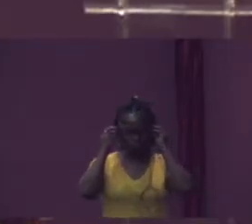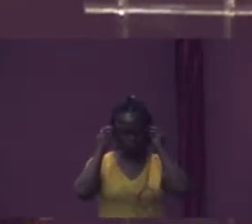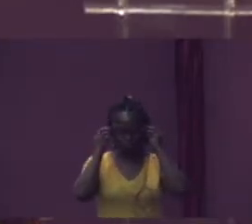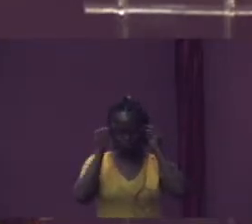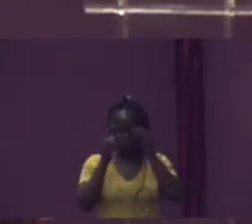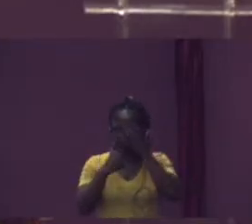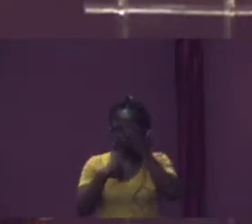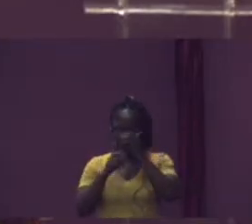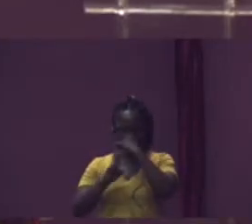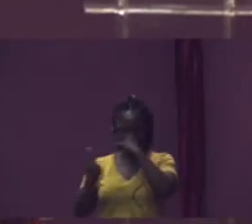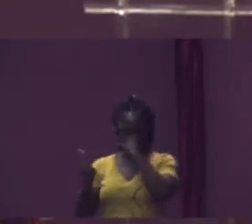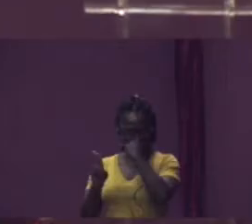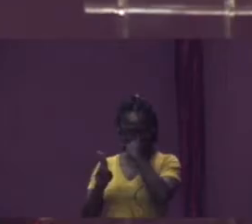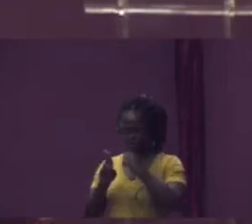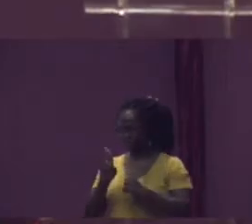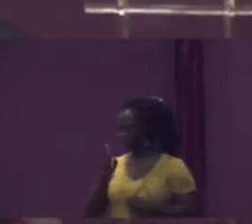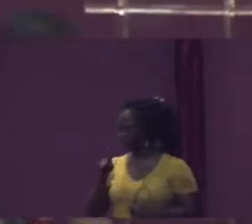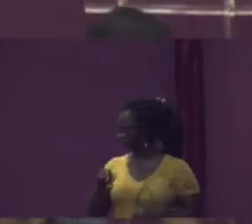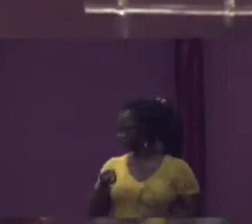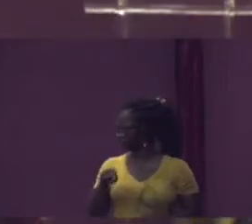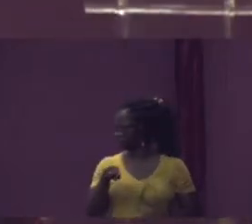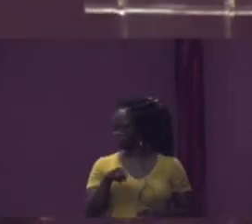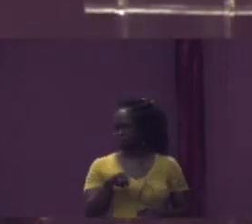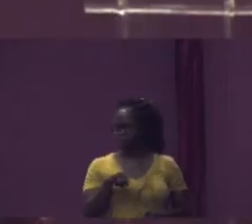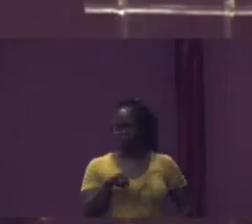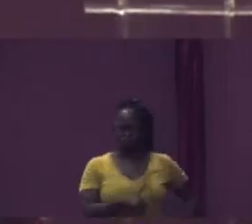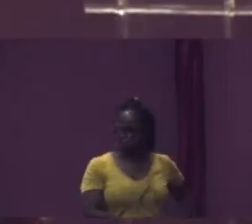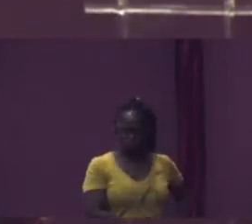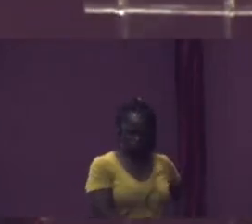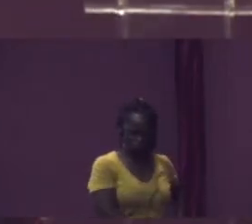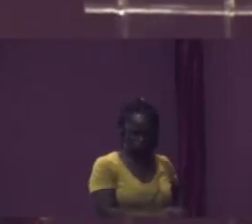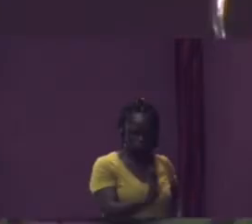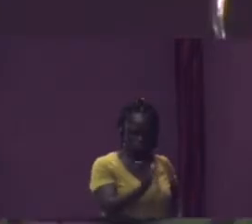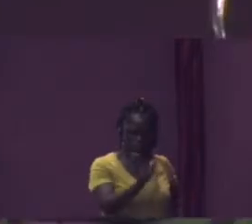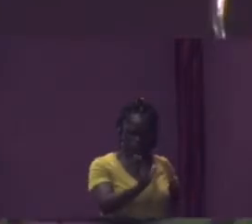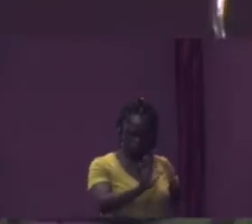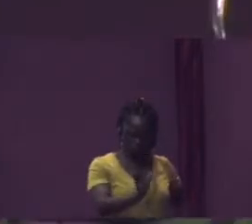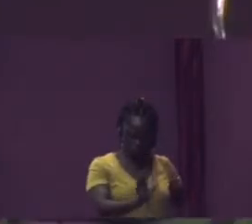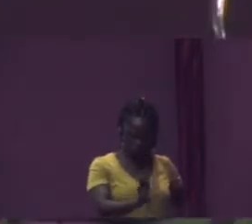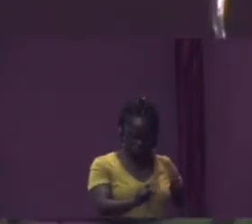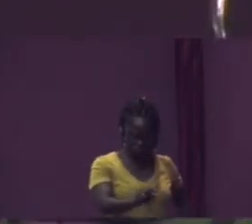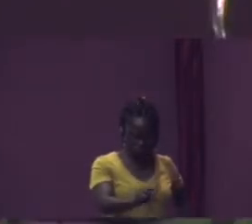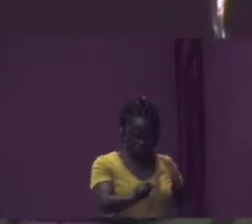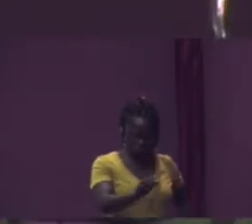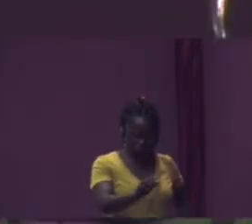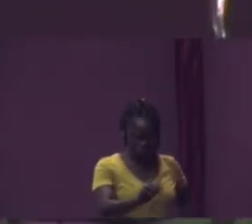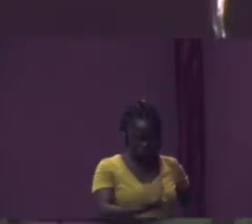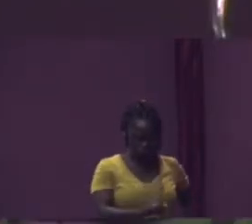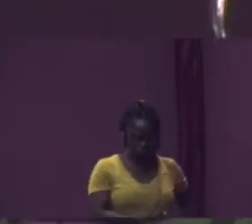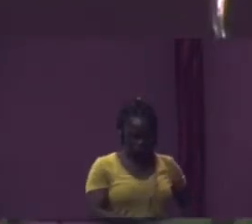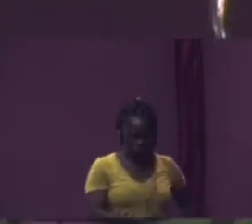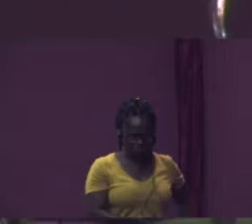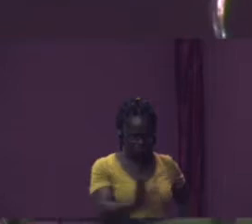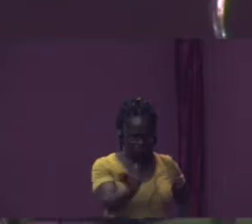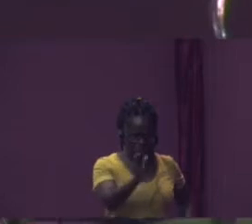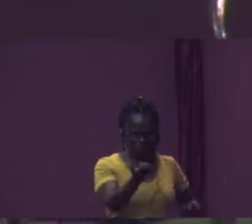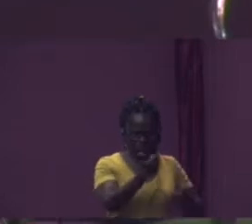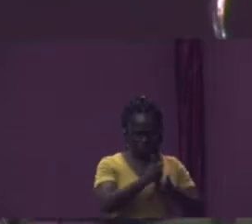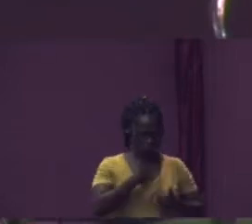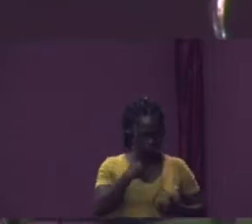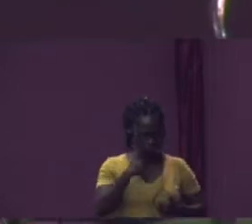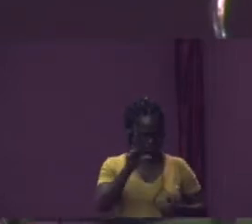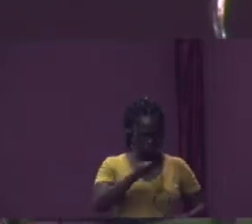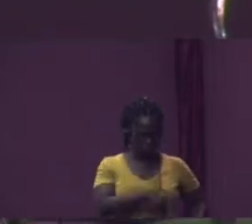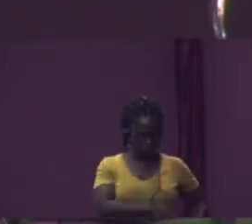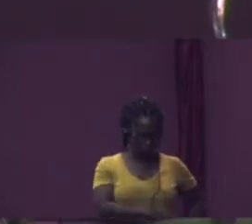My name is Isabel Cordoba, and I am a professor of history, so I am a historian by training, and my research